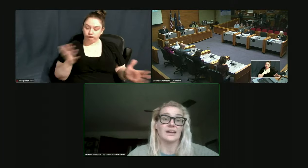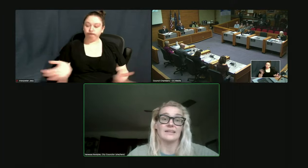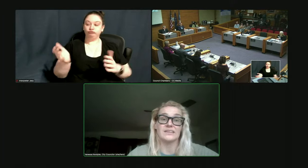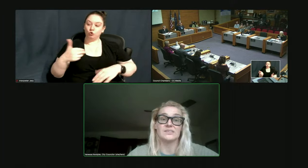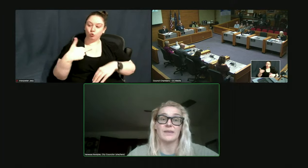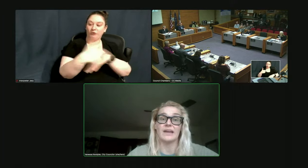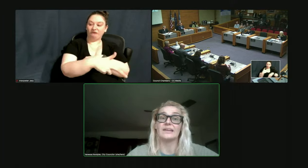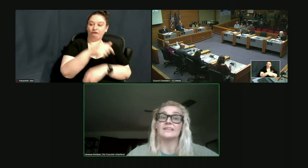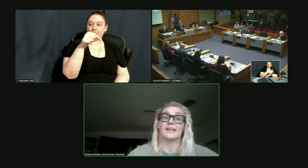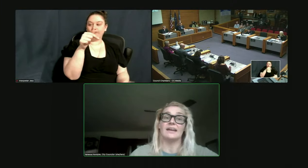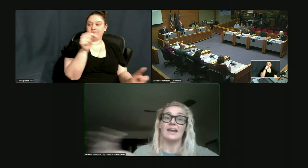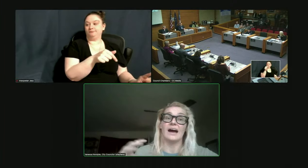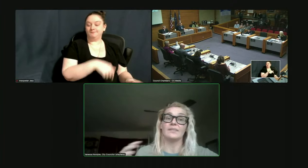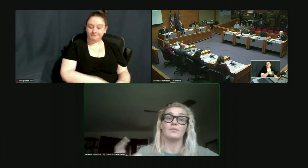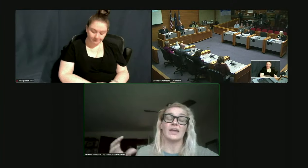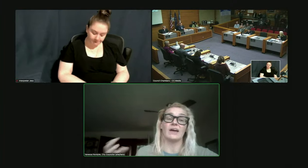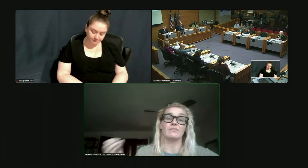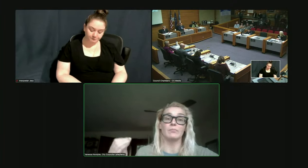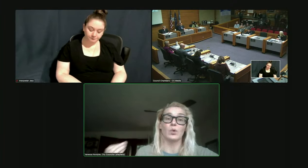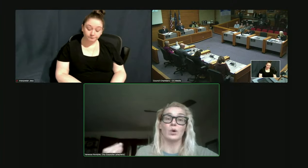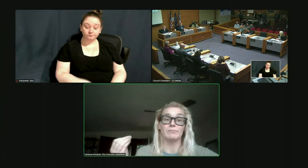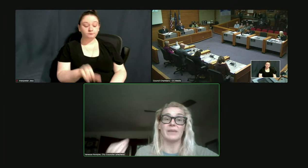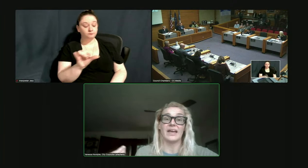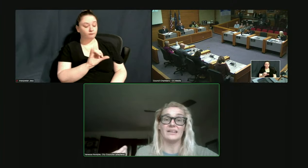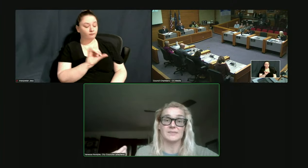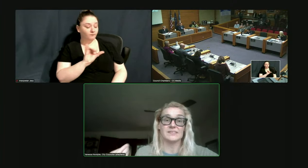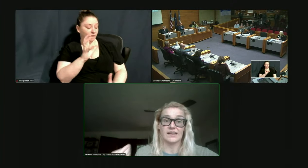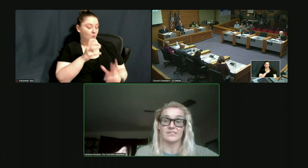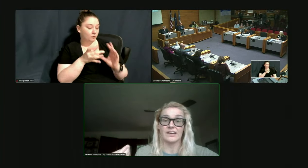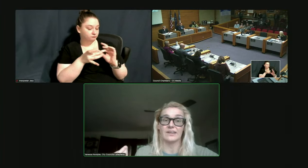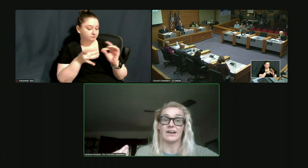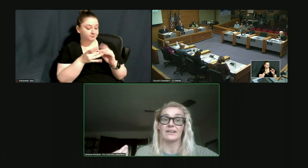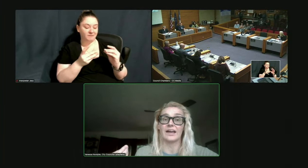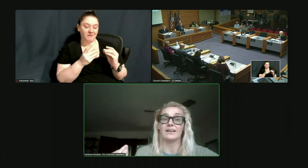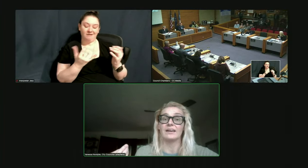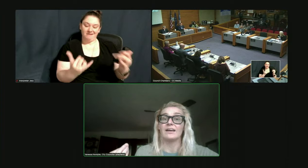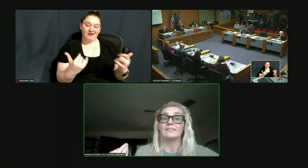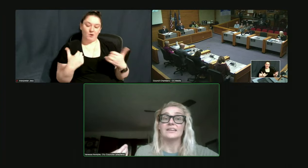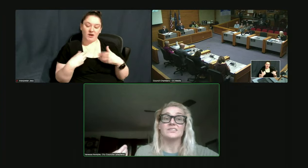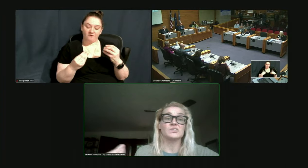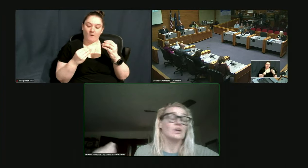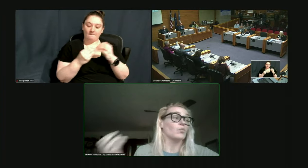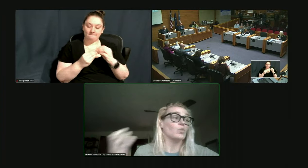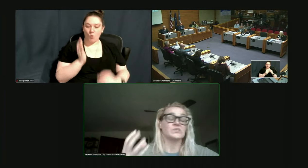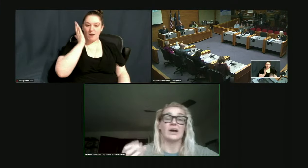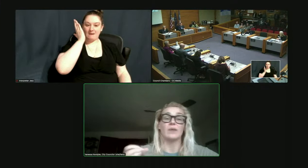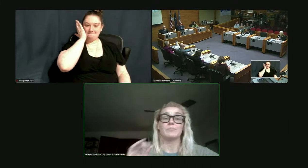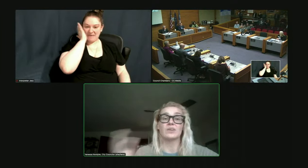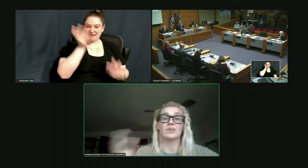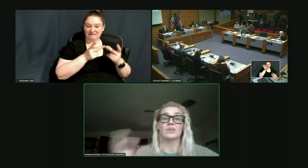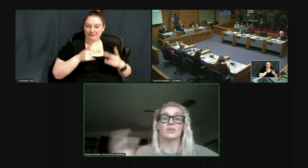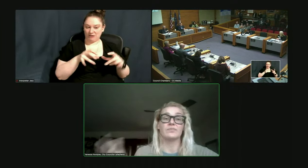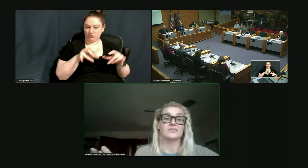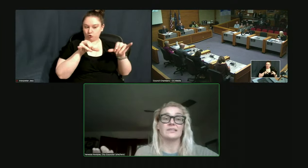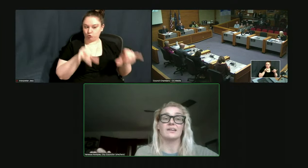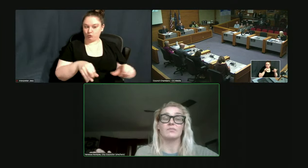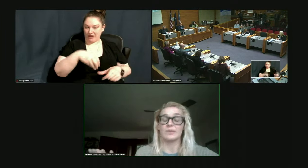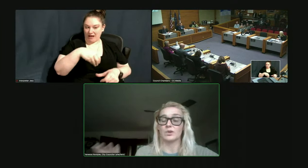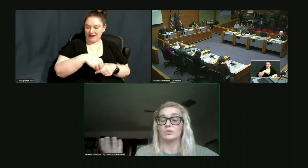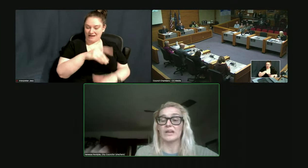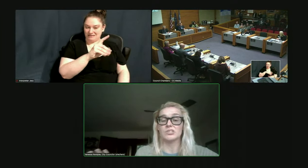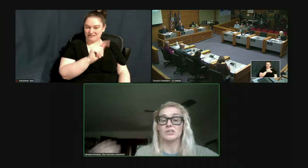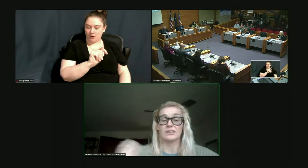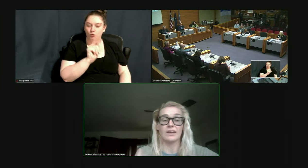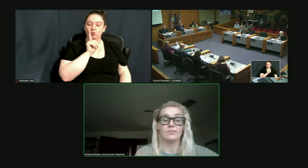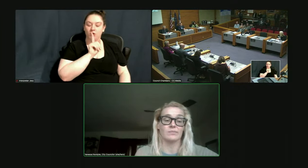point that I'd like to make is that now that we have more beds in the downtown area, this works out perfectly